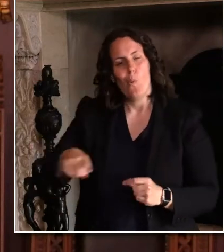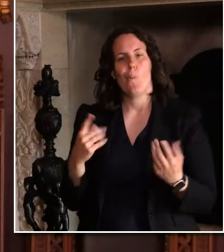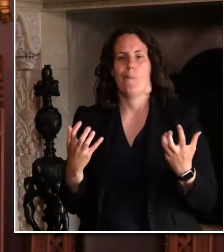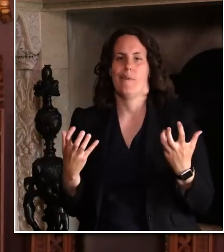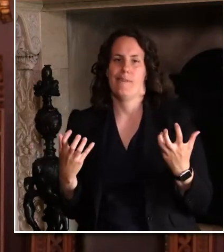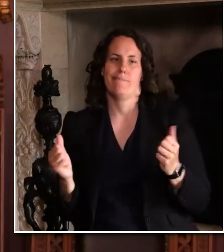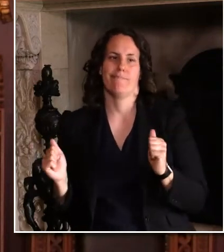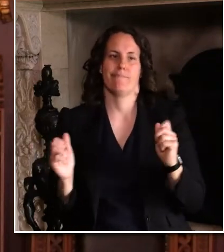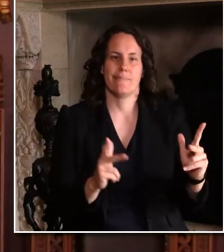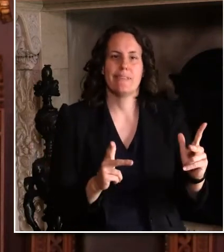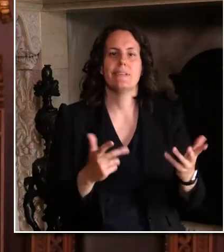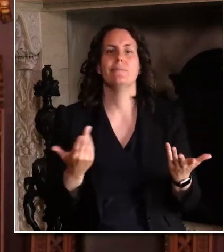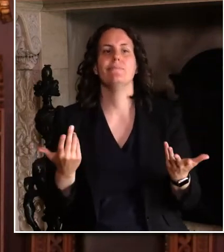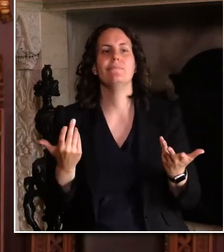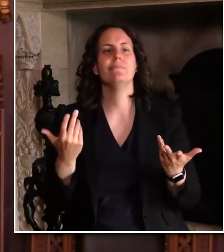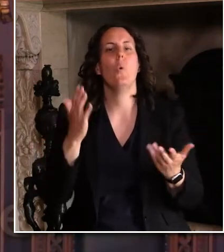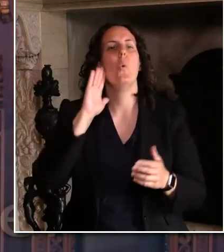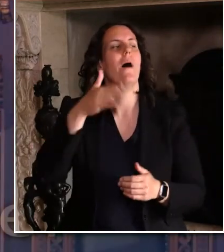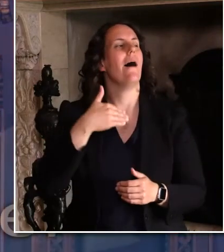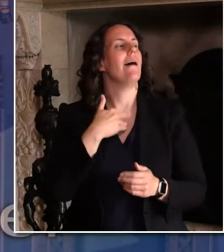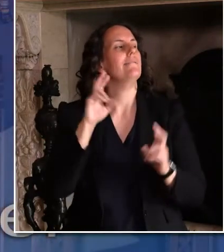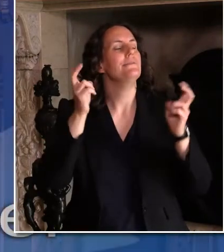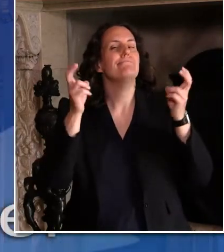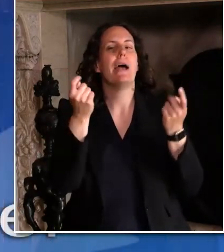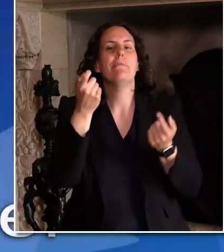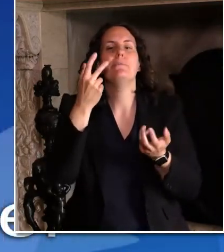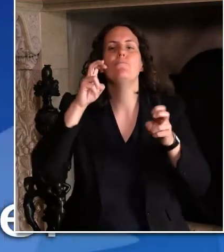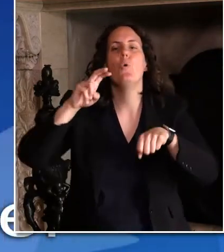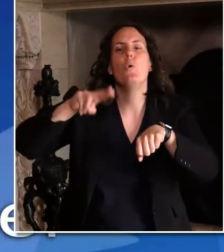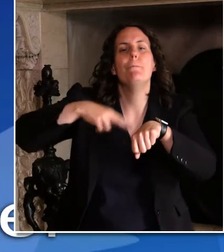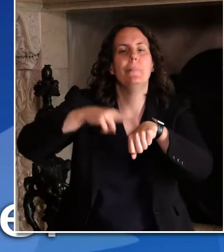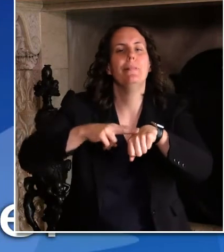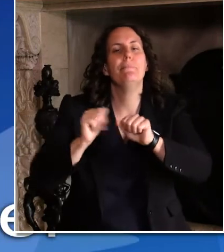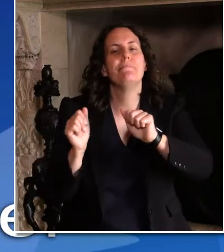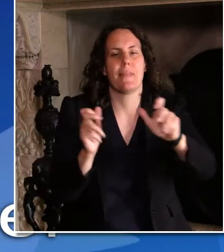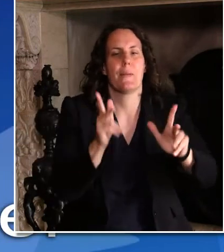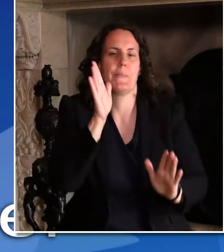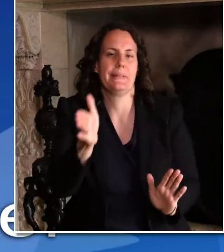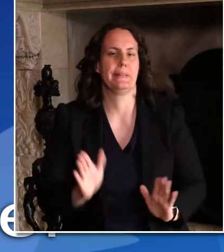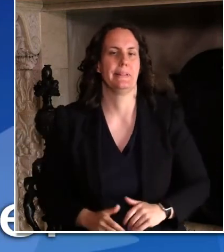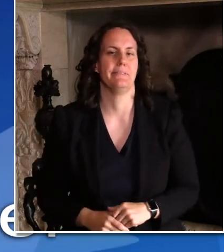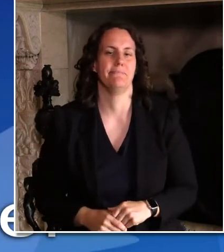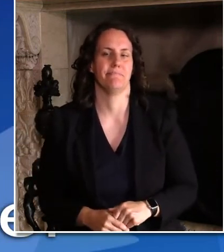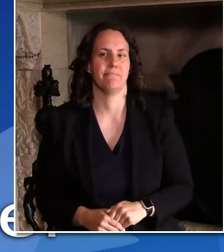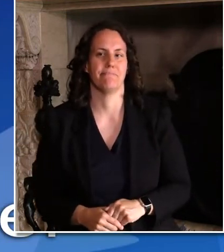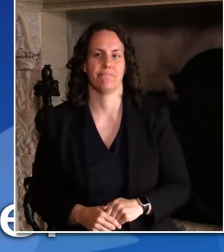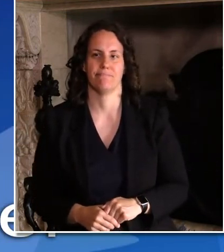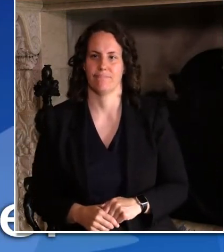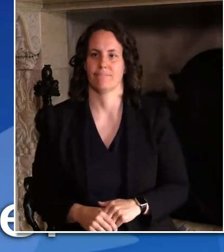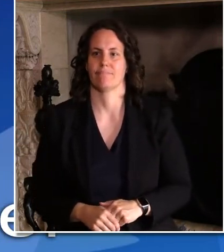normalcy in their life. Thank you, Ben. Now to Todd Richmond from the Associated Press. Todd?